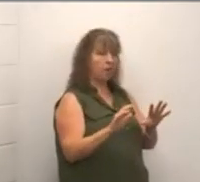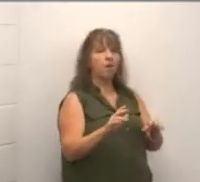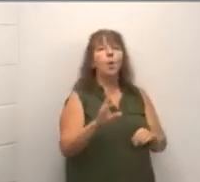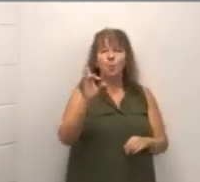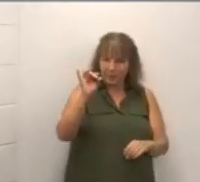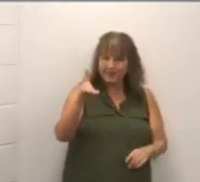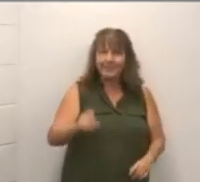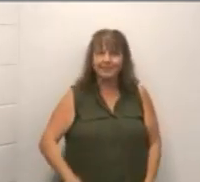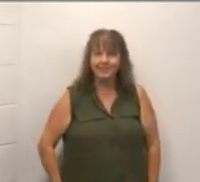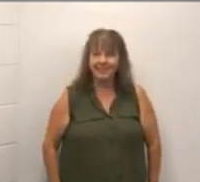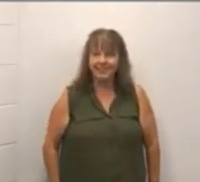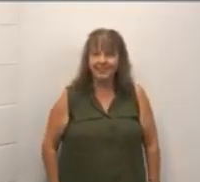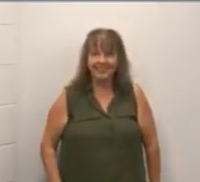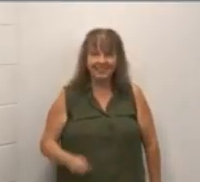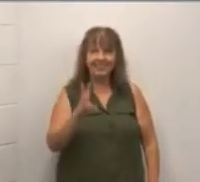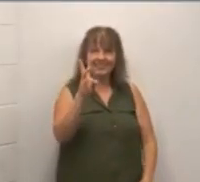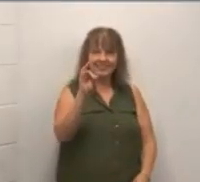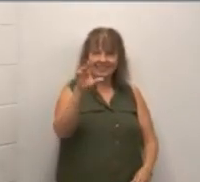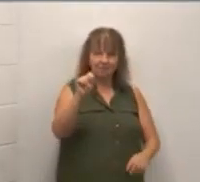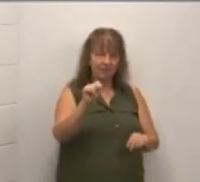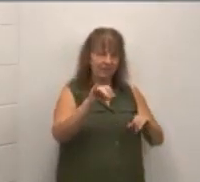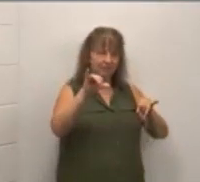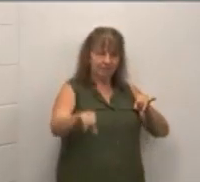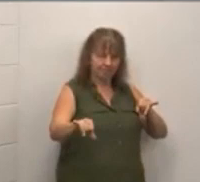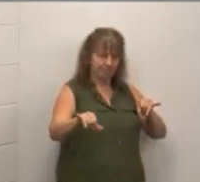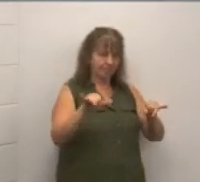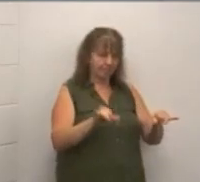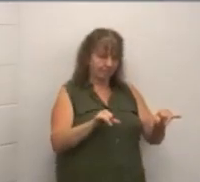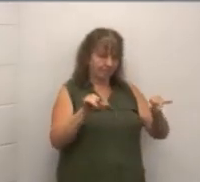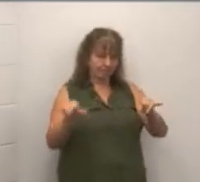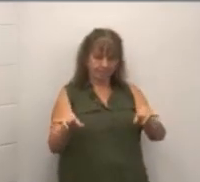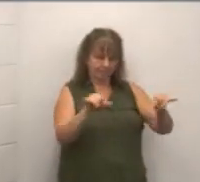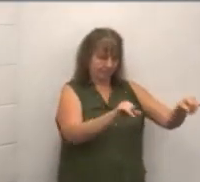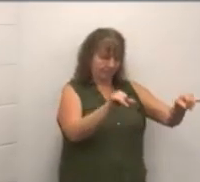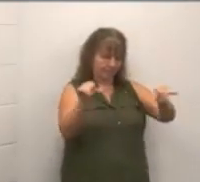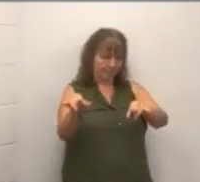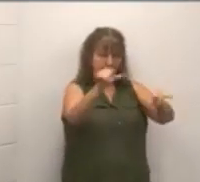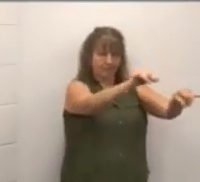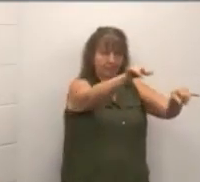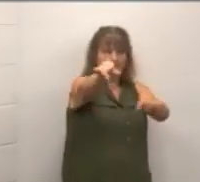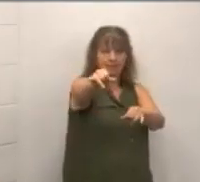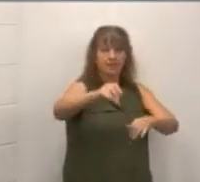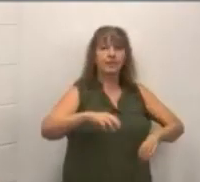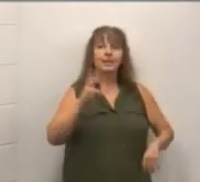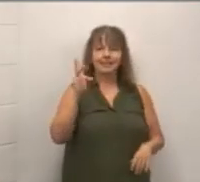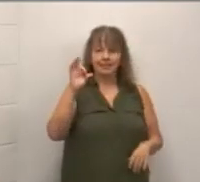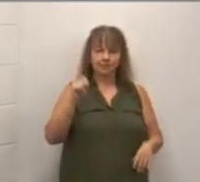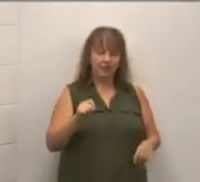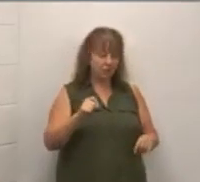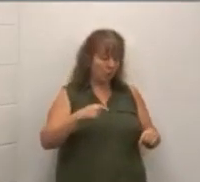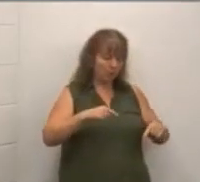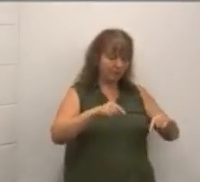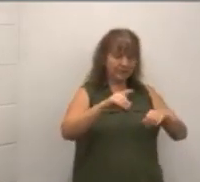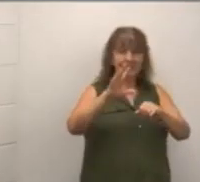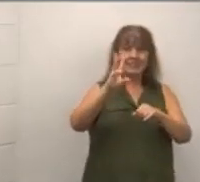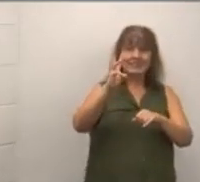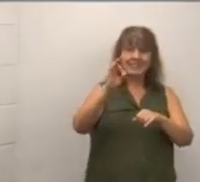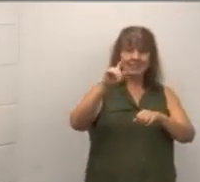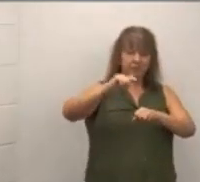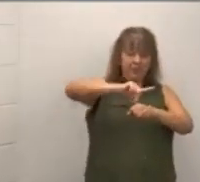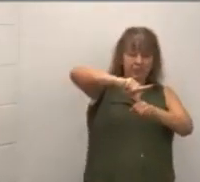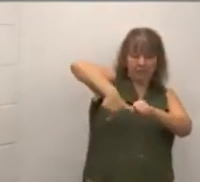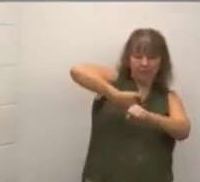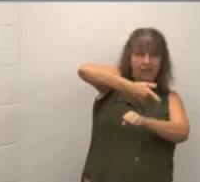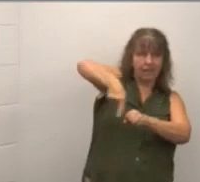make sure we have 6 feet apart in each column and then each row, front, back, side, side,